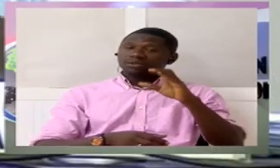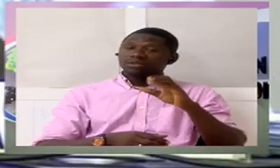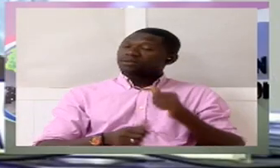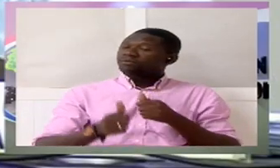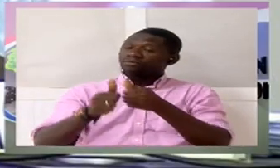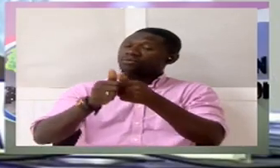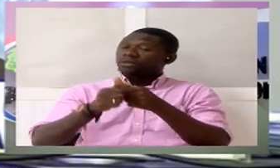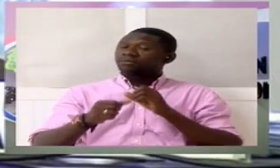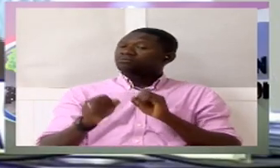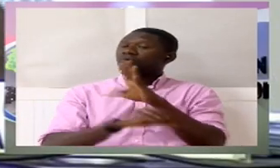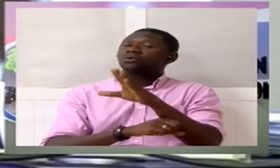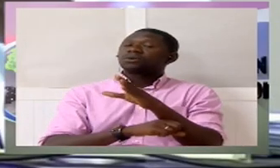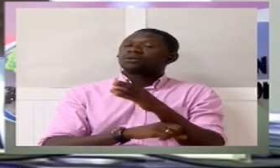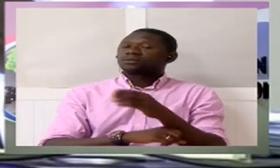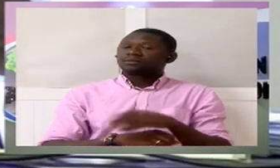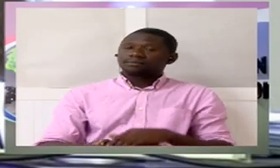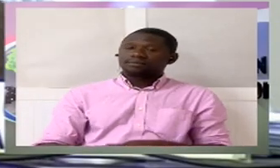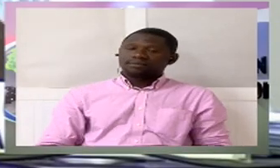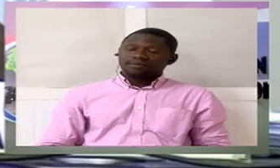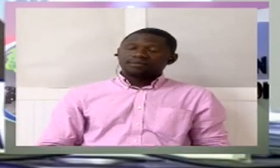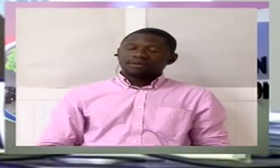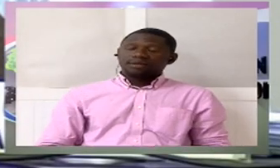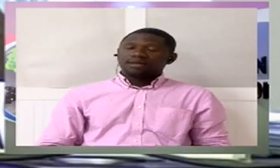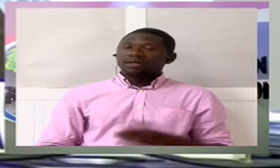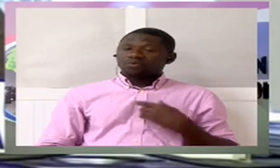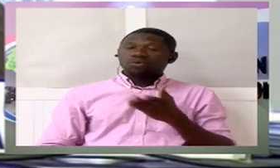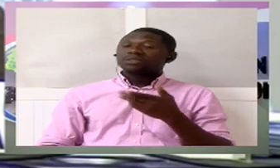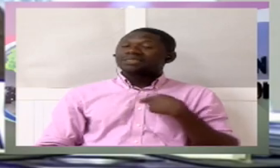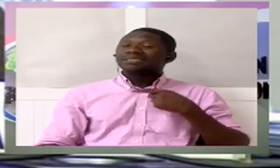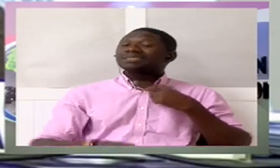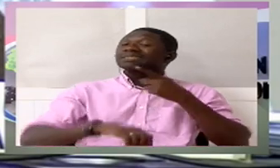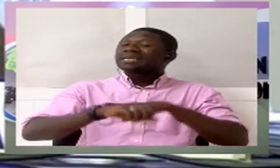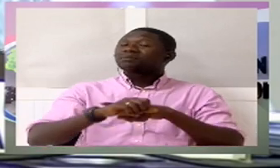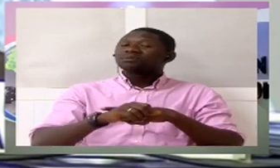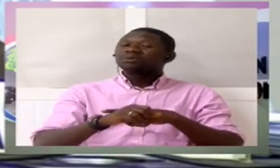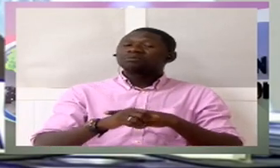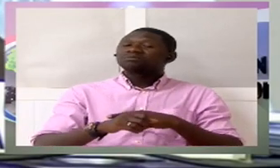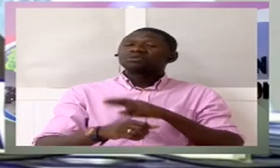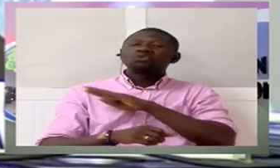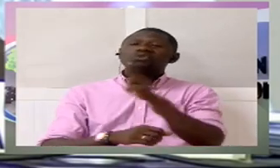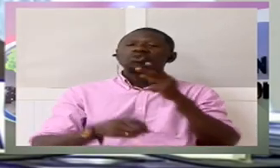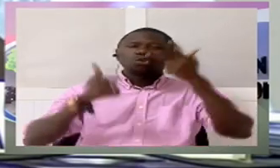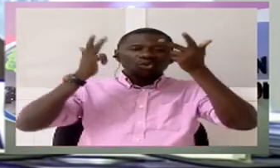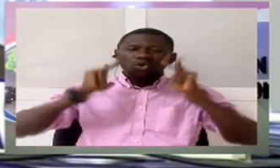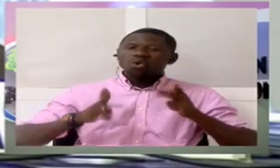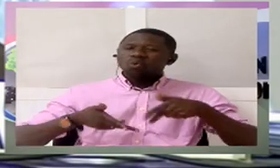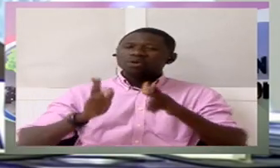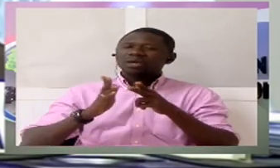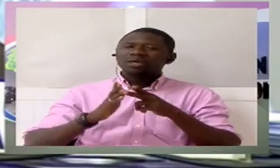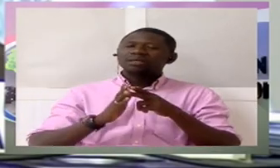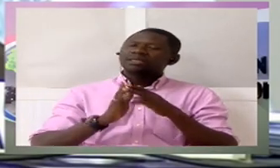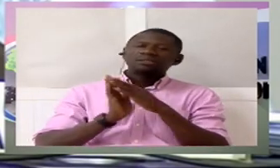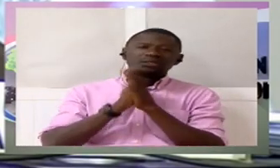and it was in this climate of illegality and unlawful use of authority